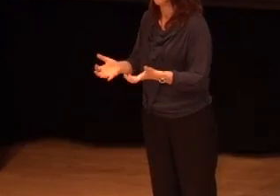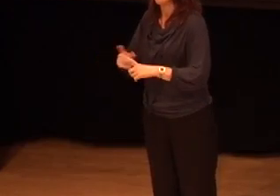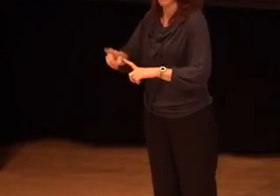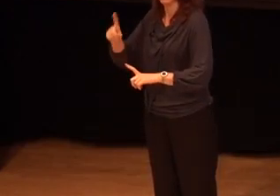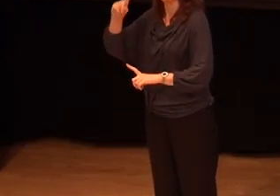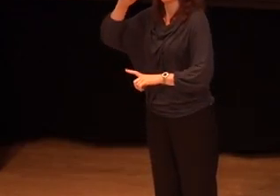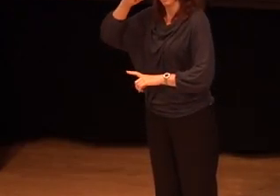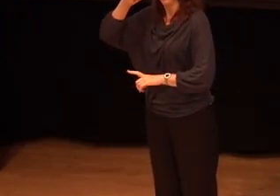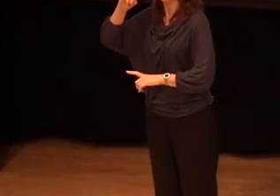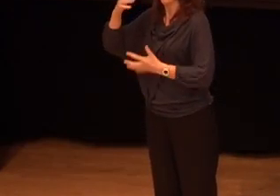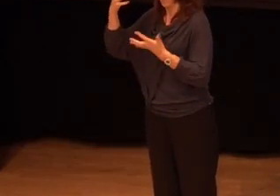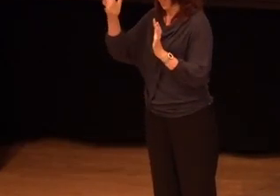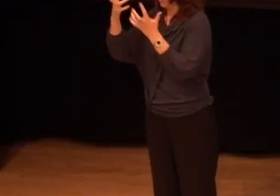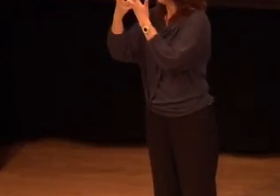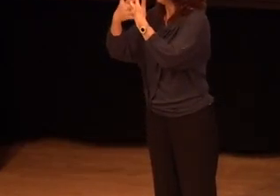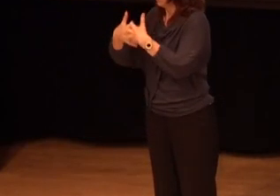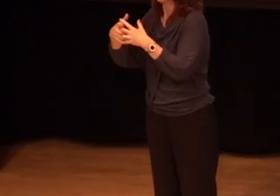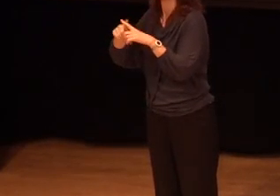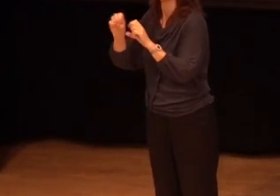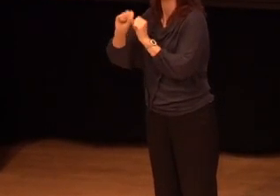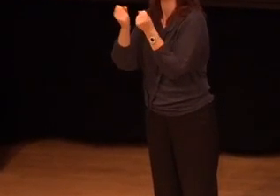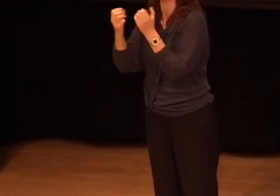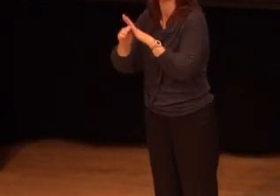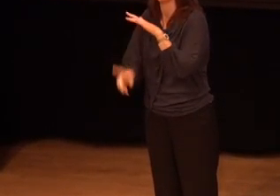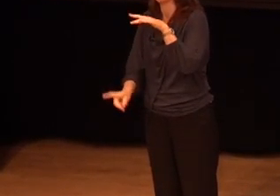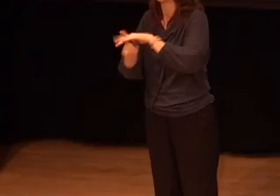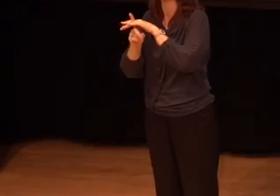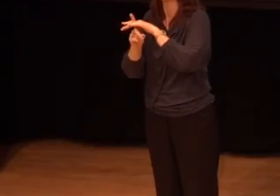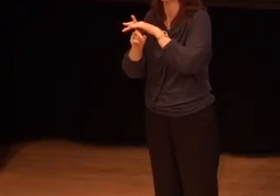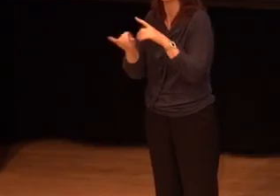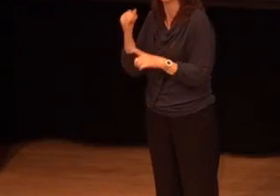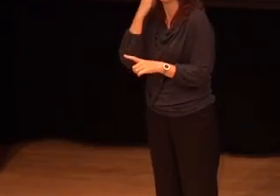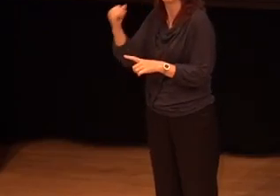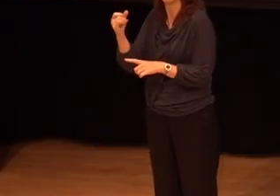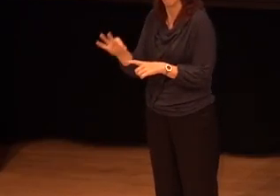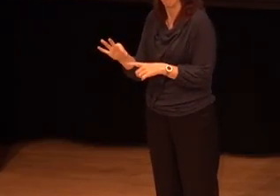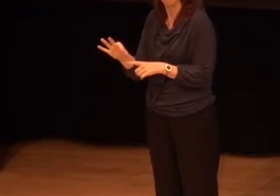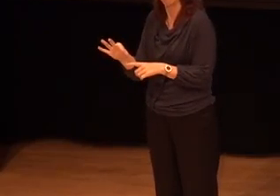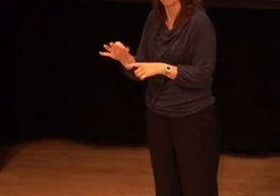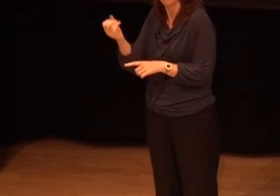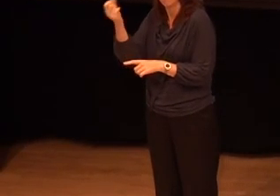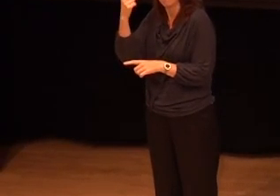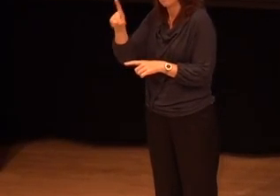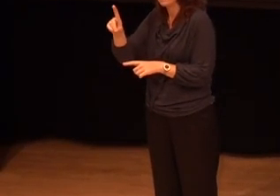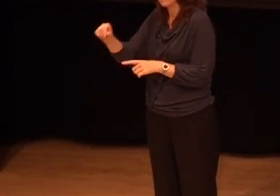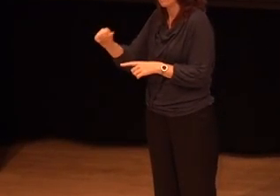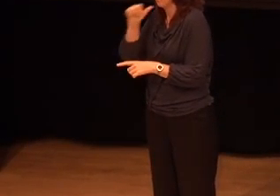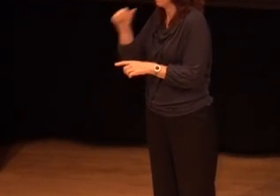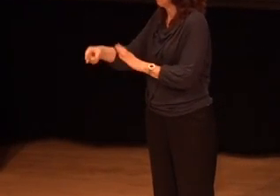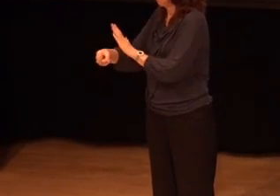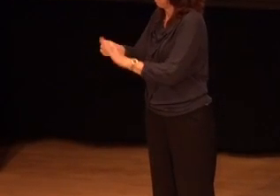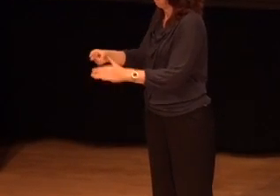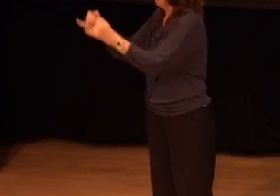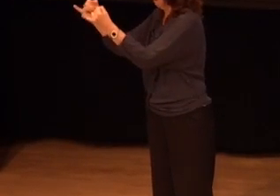you know, maybe they've got it all sorted, but then the social model comes up as this idea of taking disability away from an individual impairment